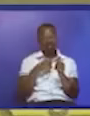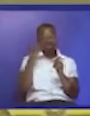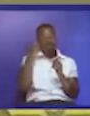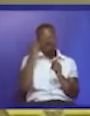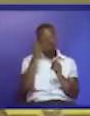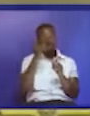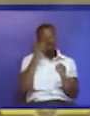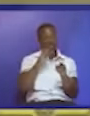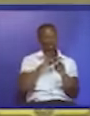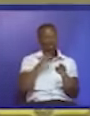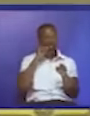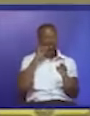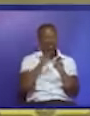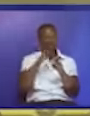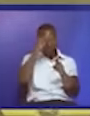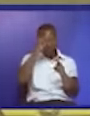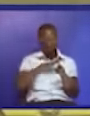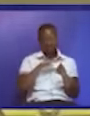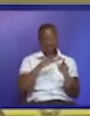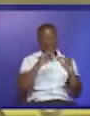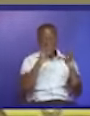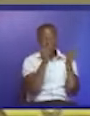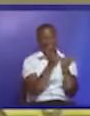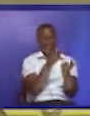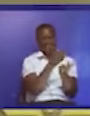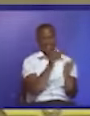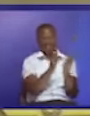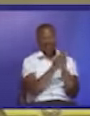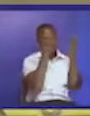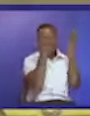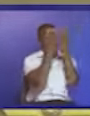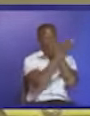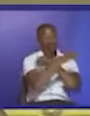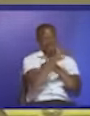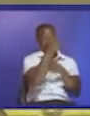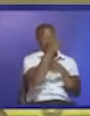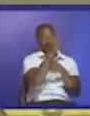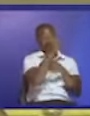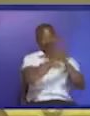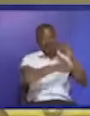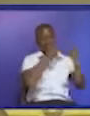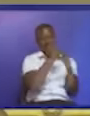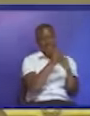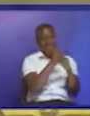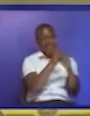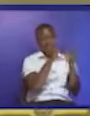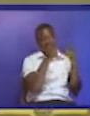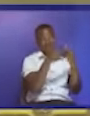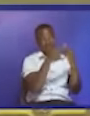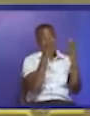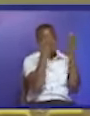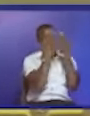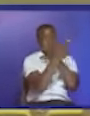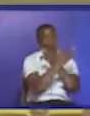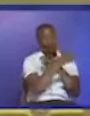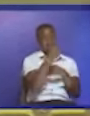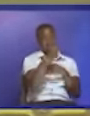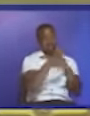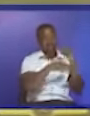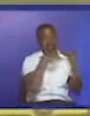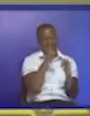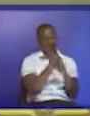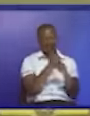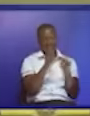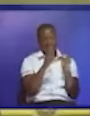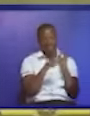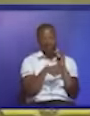and gentlemen, a room that has been dark for 10 years. How many years? Then imagine another room that has been